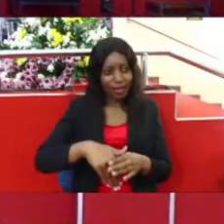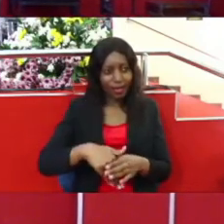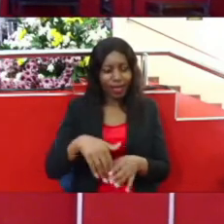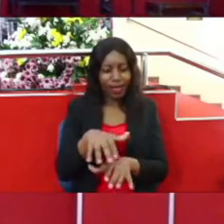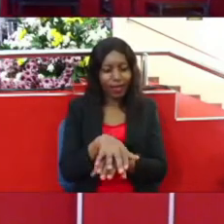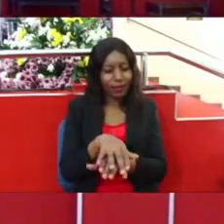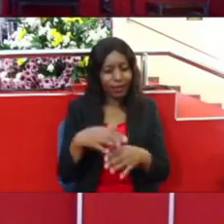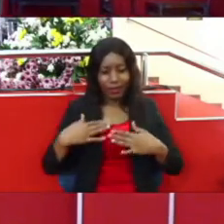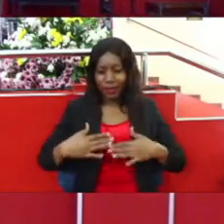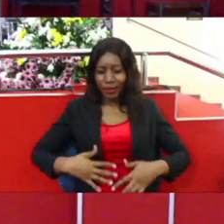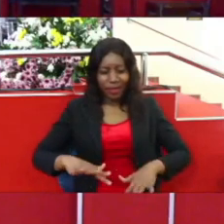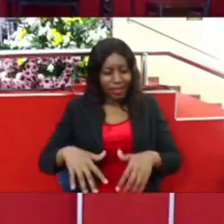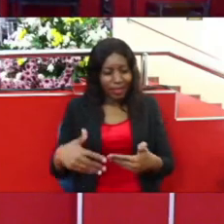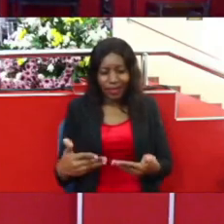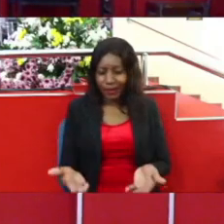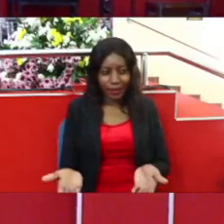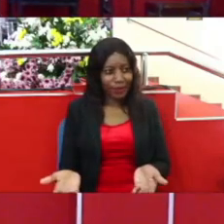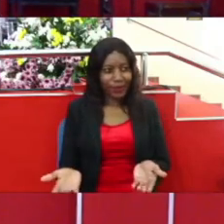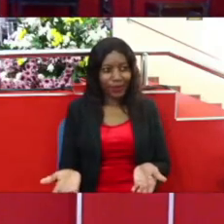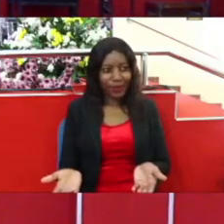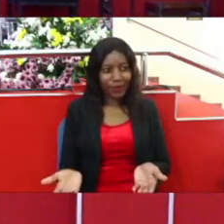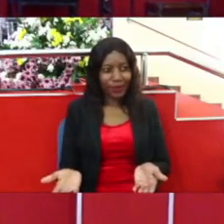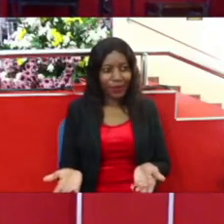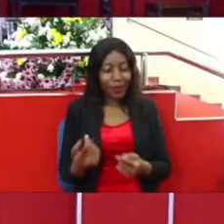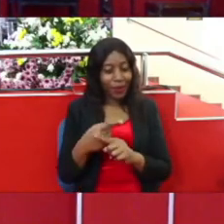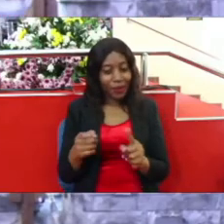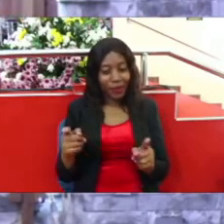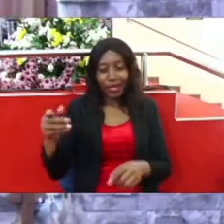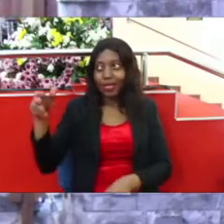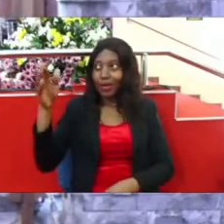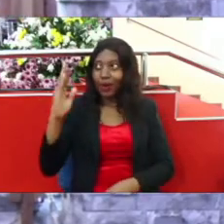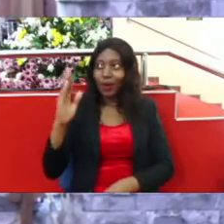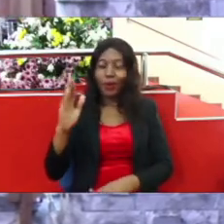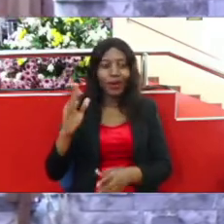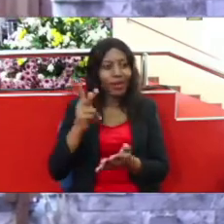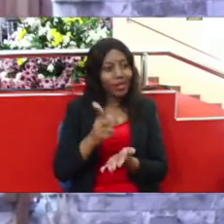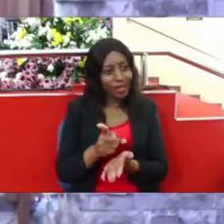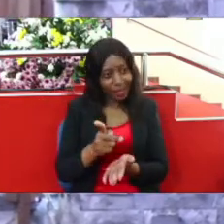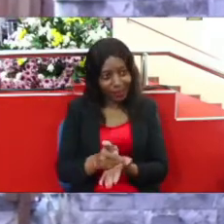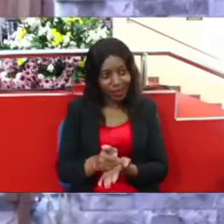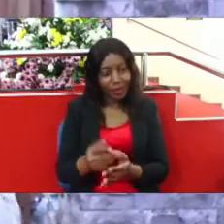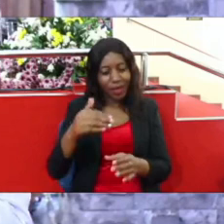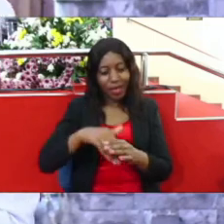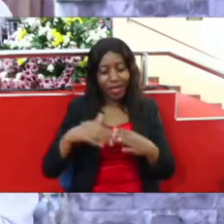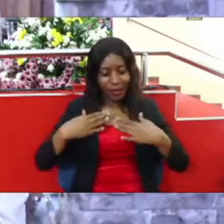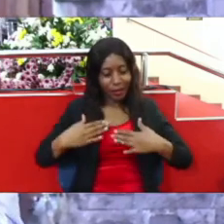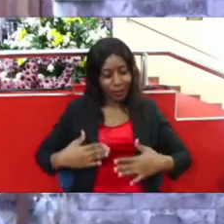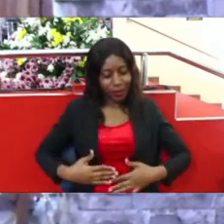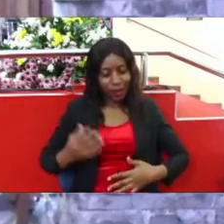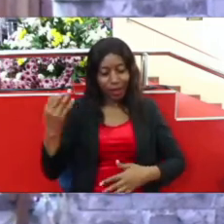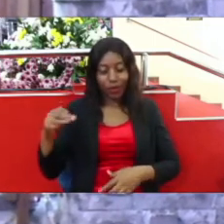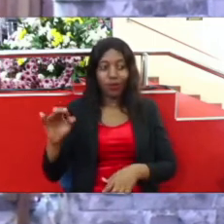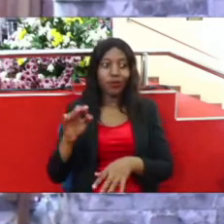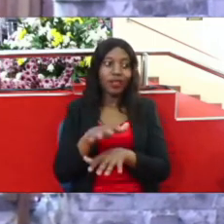basi Jonah anateleza humo ndani. And God preserves him in the belly of the fish because of his sovereignty. Na Mungu anamhifadhi